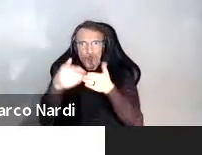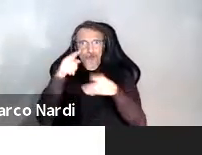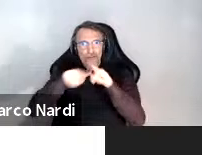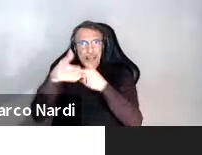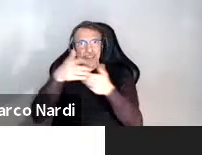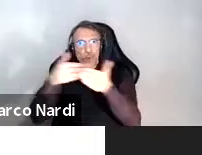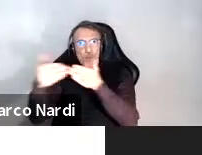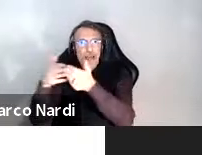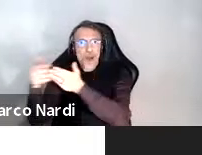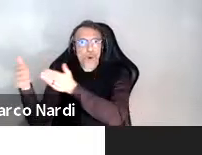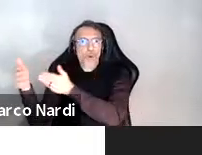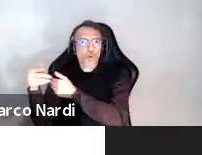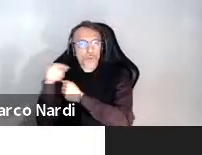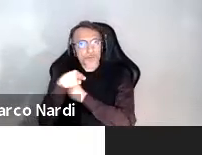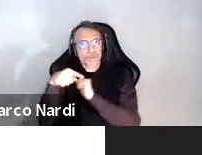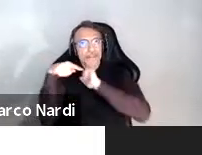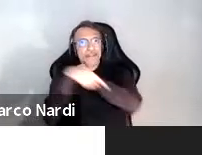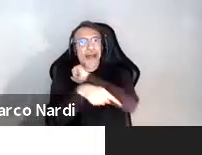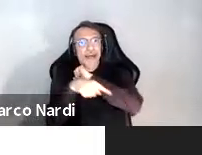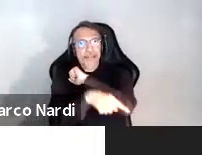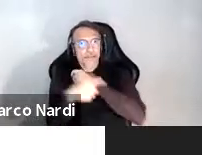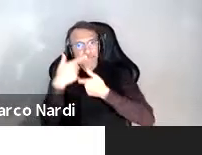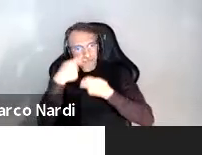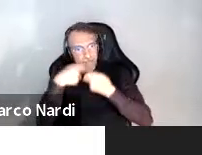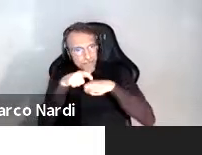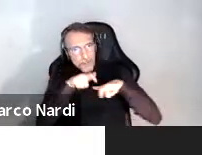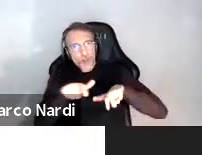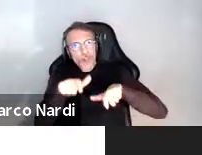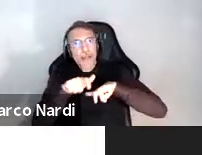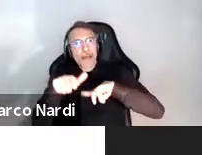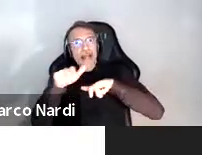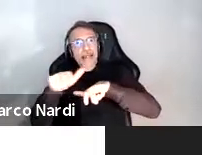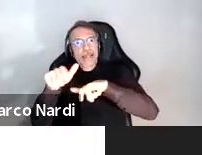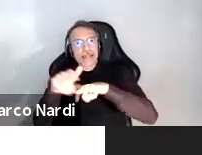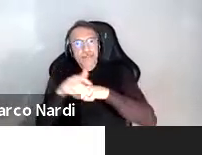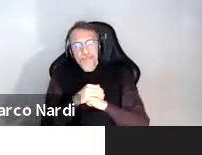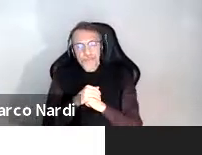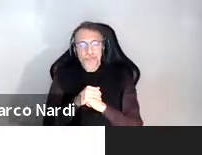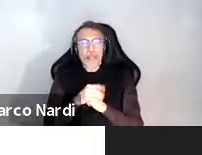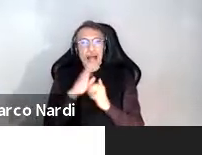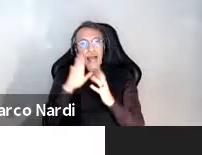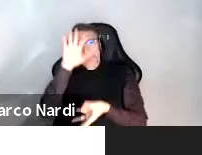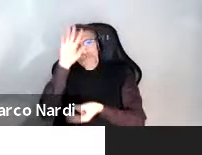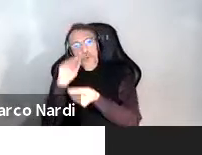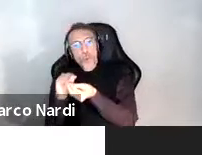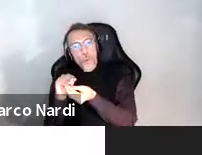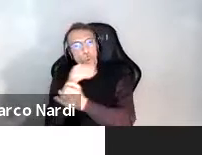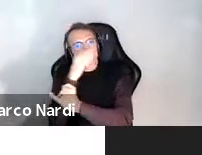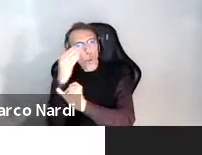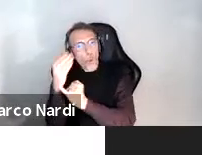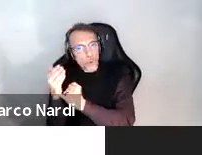issues of debt unsustainability. And of course, conclude